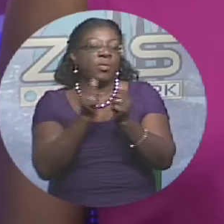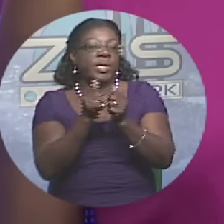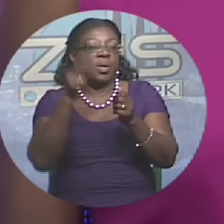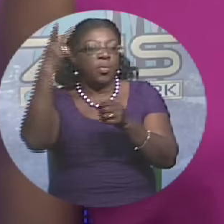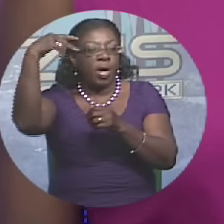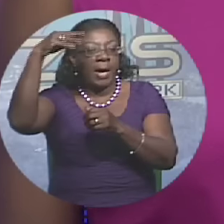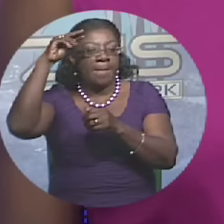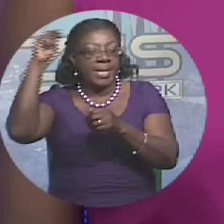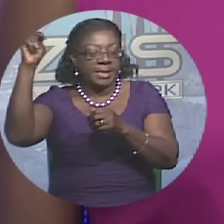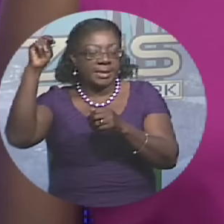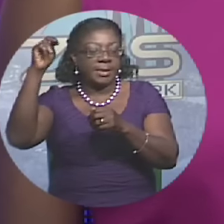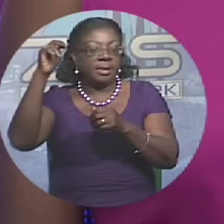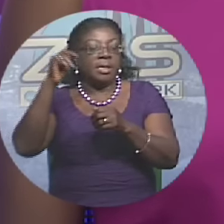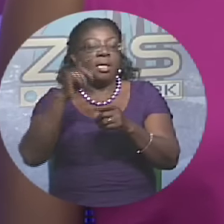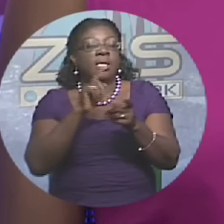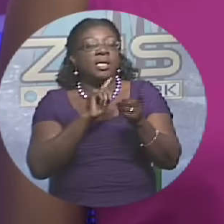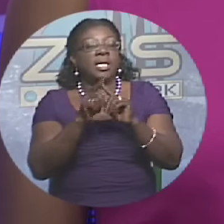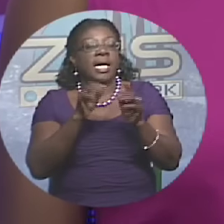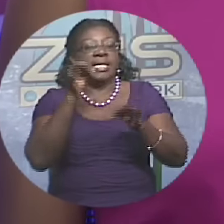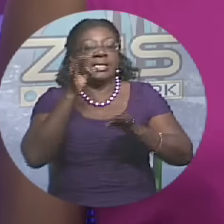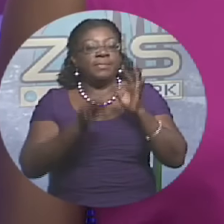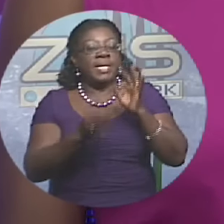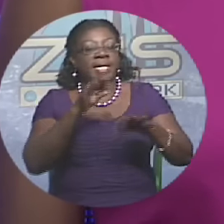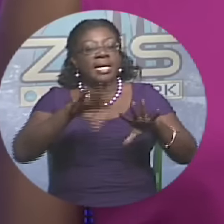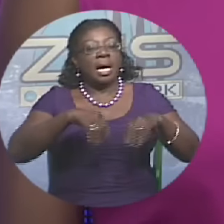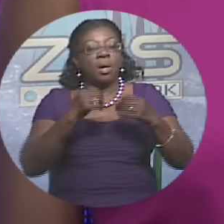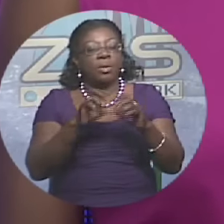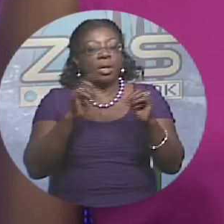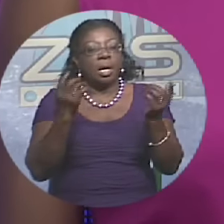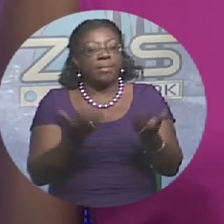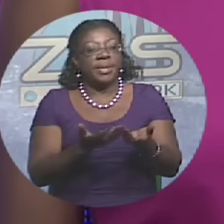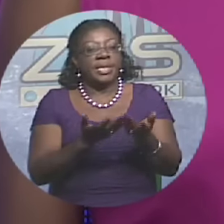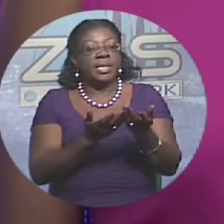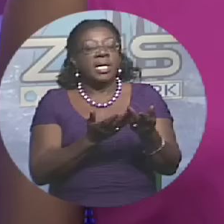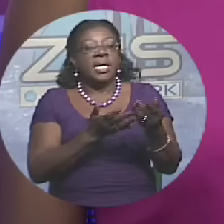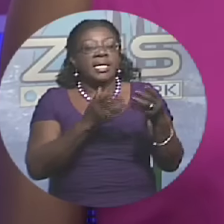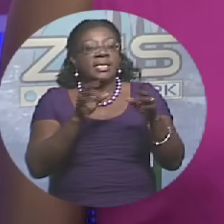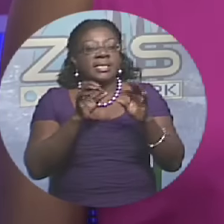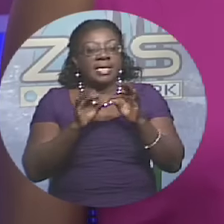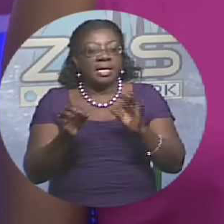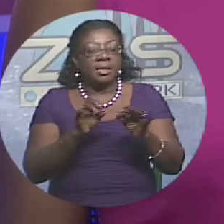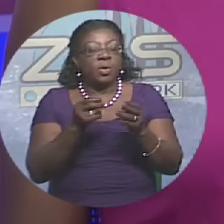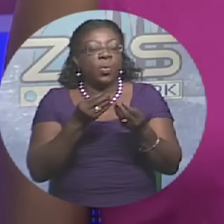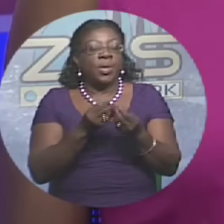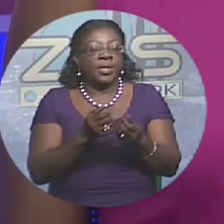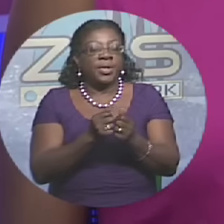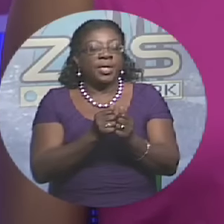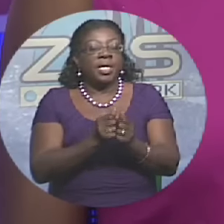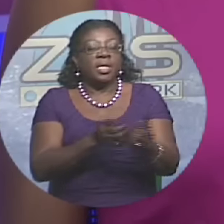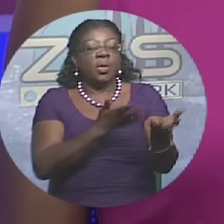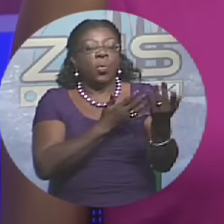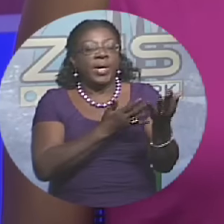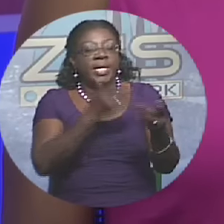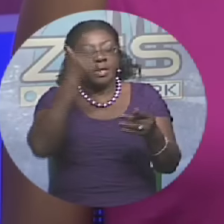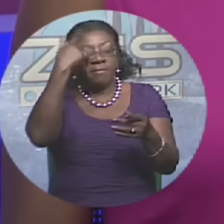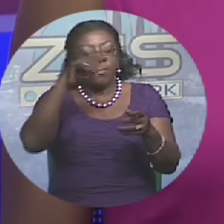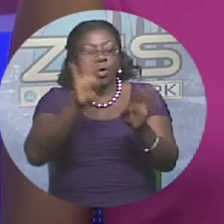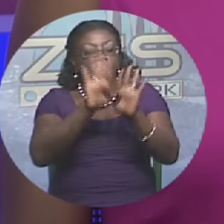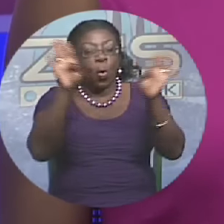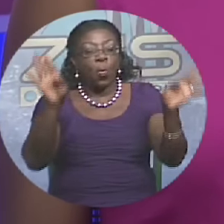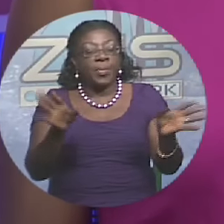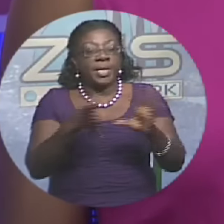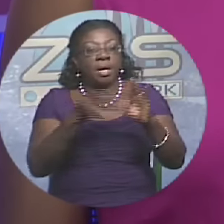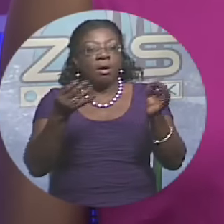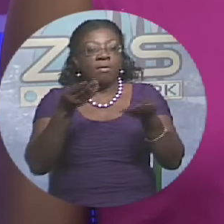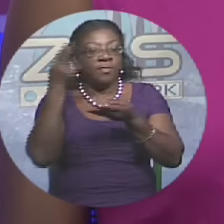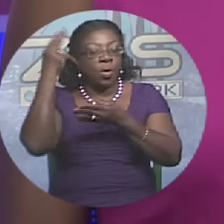office. Tonight, Clint Watson explains how the company dealt with the delayed opening of the multi-billion-dollar resort and what their projects are when